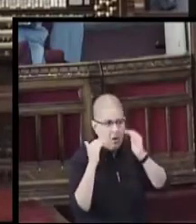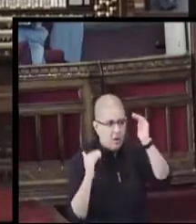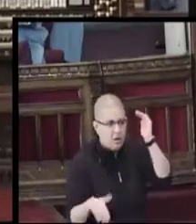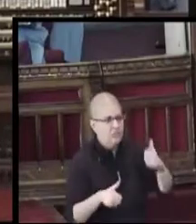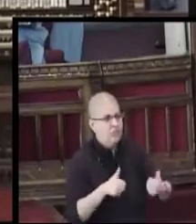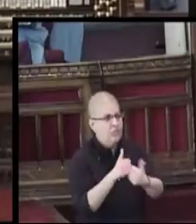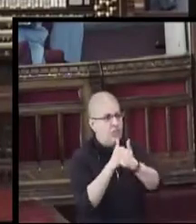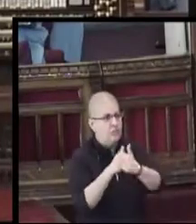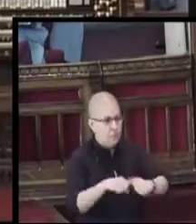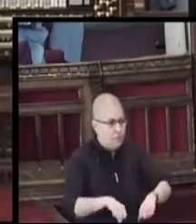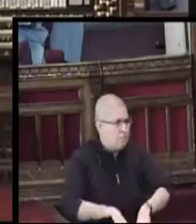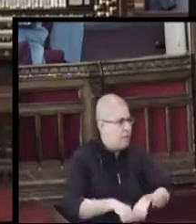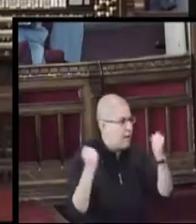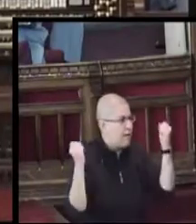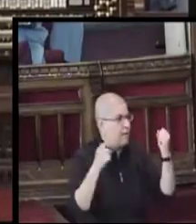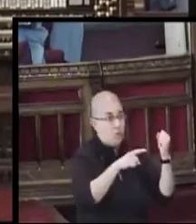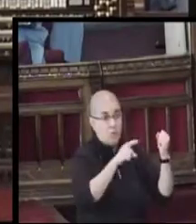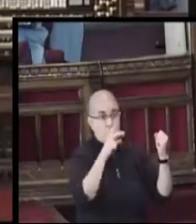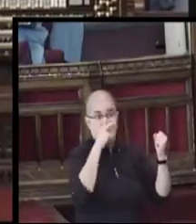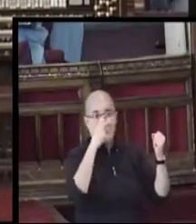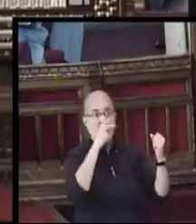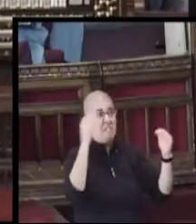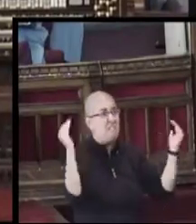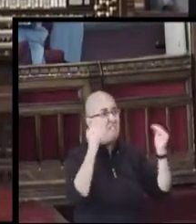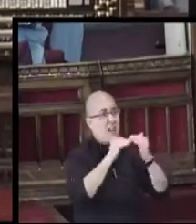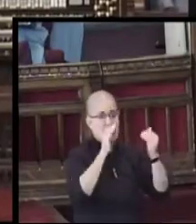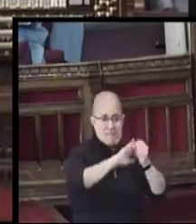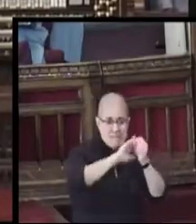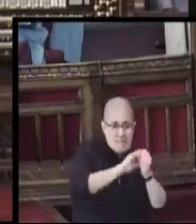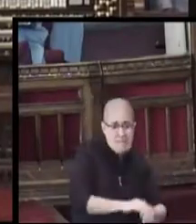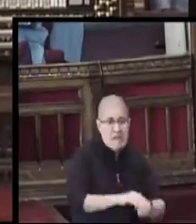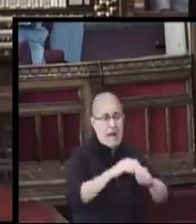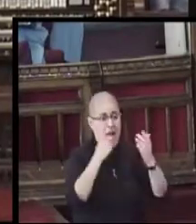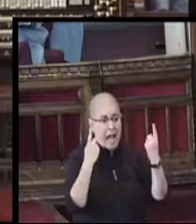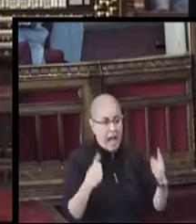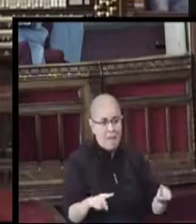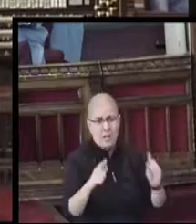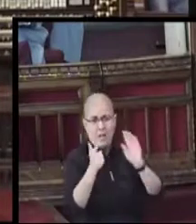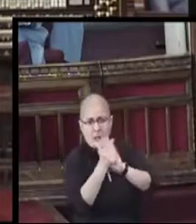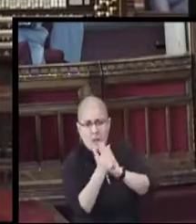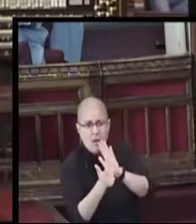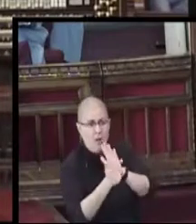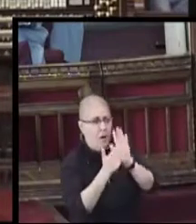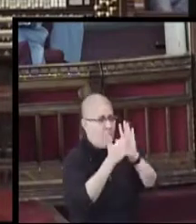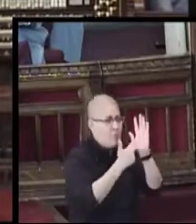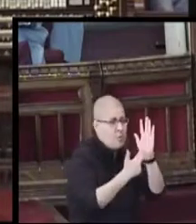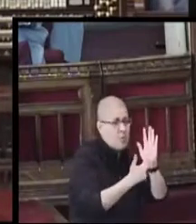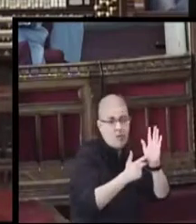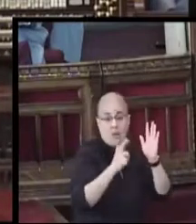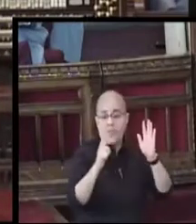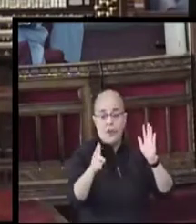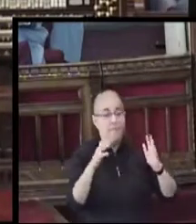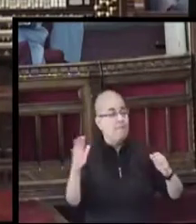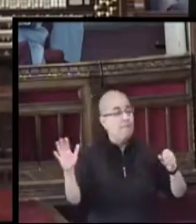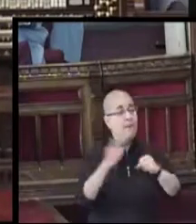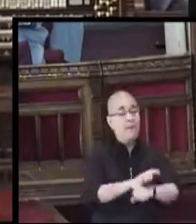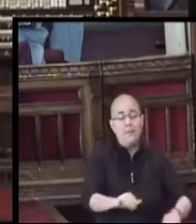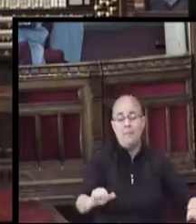laws, wherever there is injustice, wherever a rule or a law prevents someone from their full